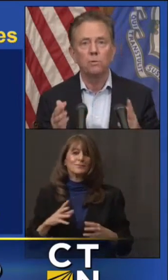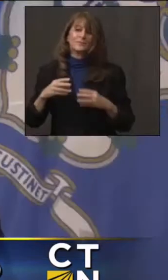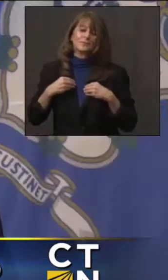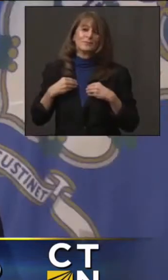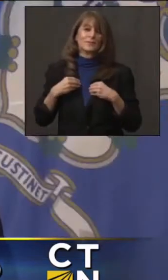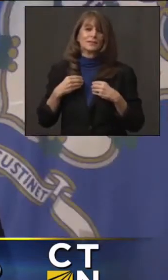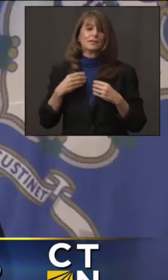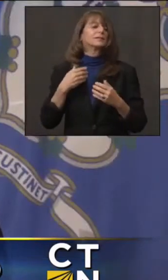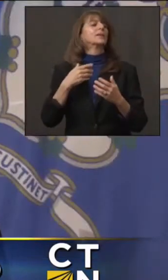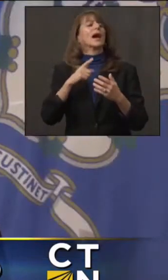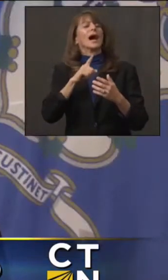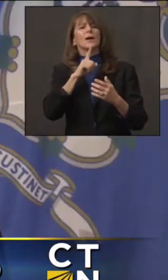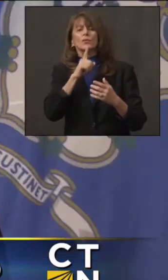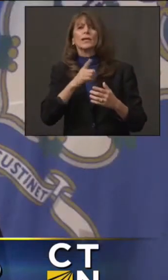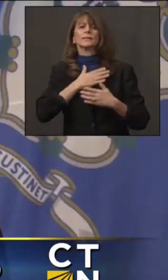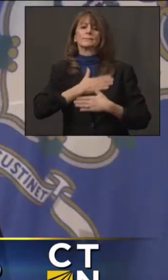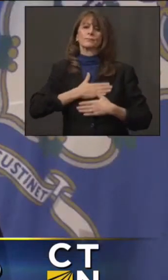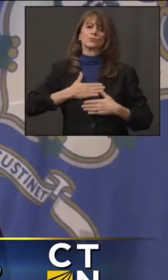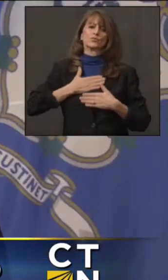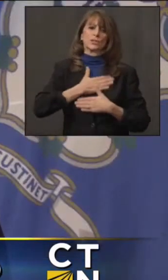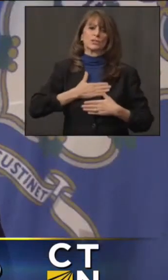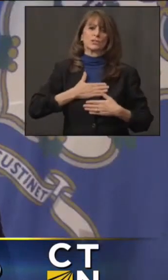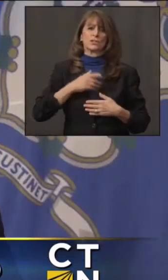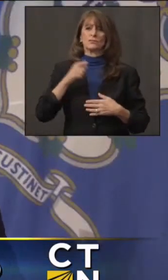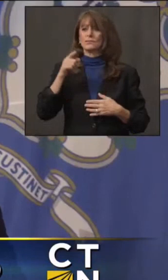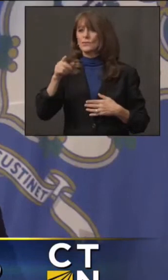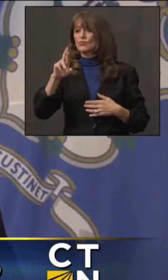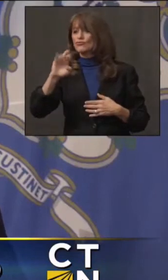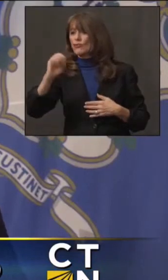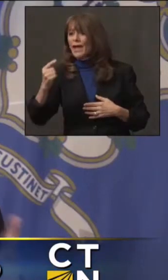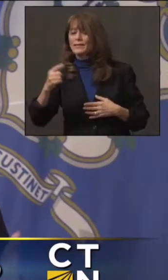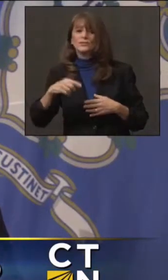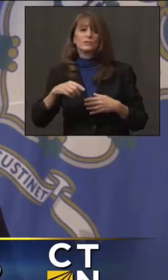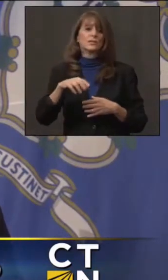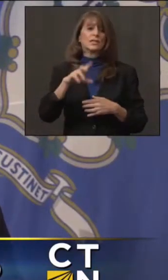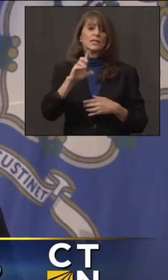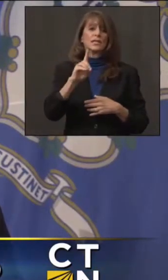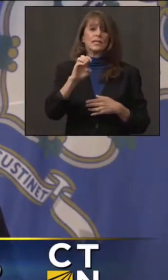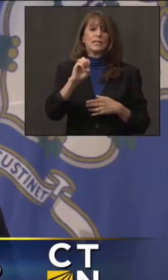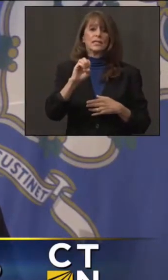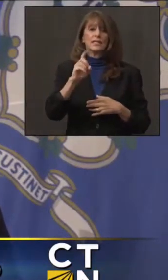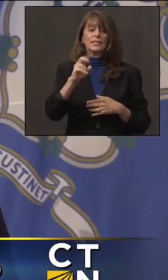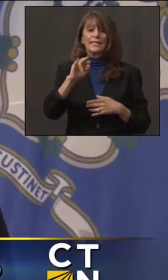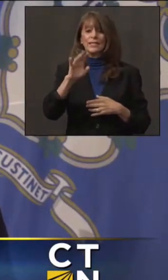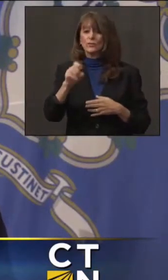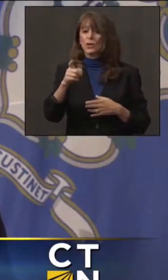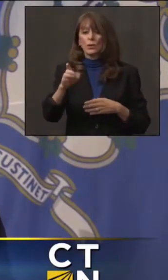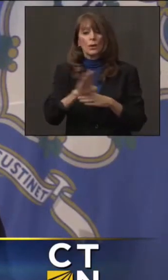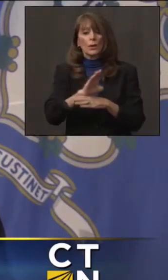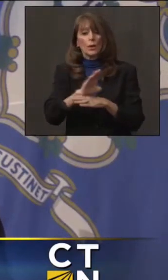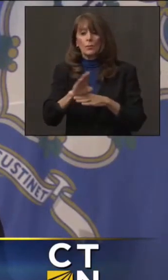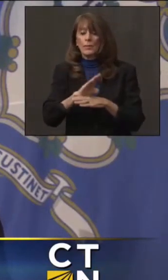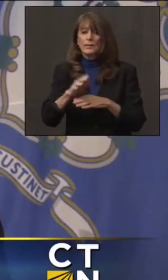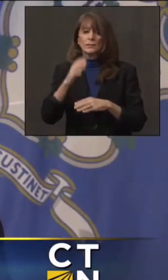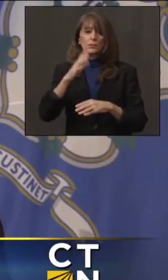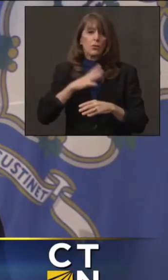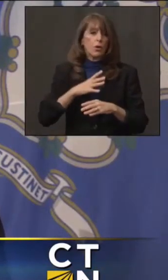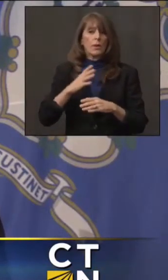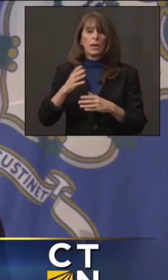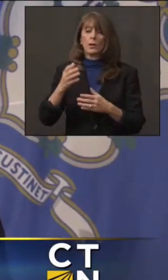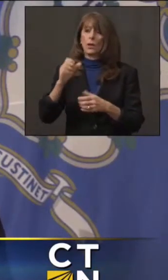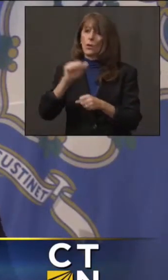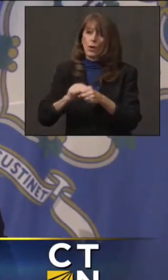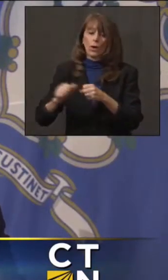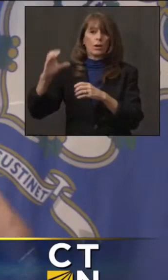so thankful to you, Reg, and you, Deirdre, as if you needed more things on your plate, the incredible work you